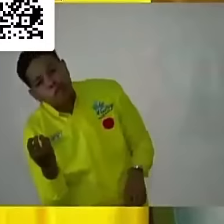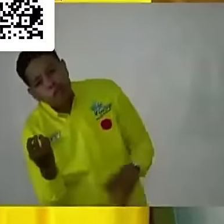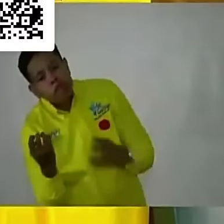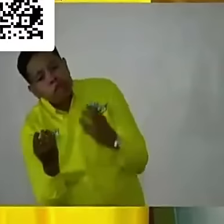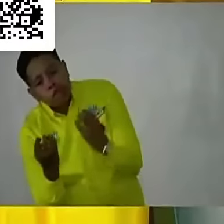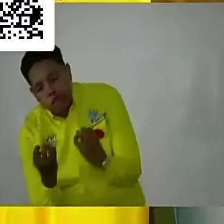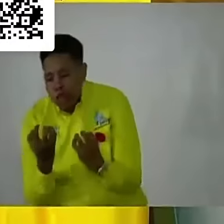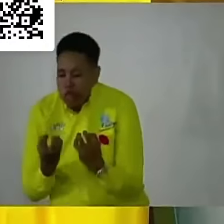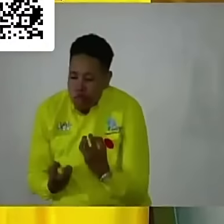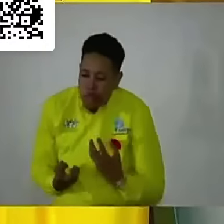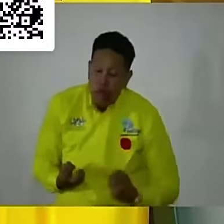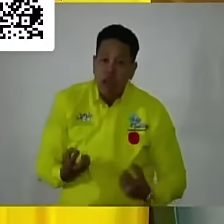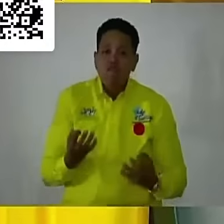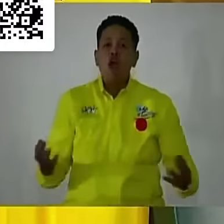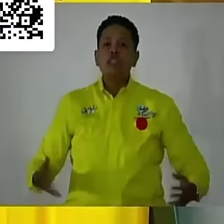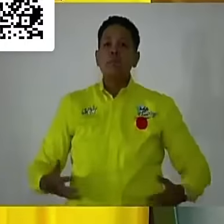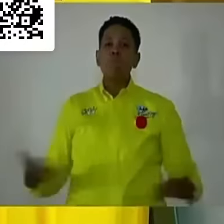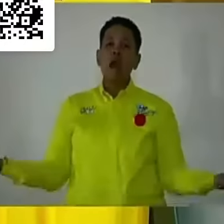damage to furniture.